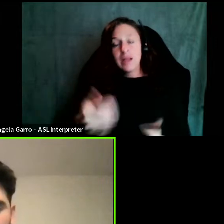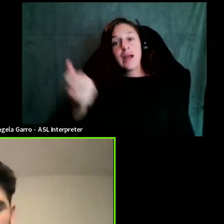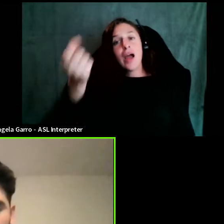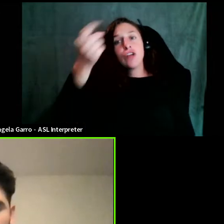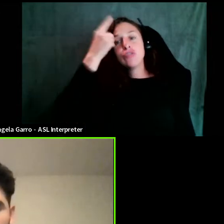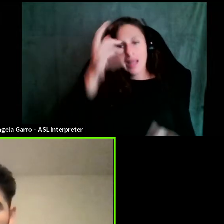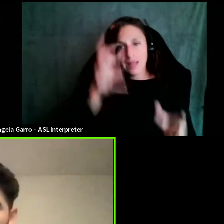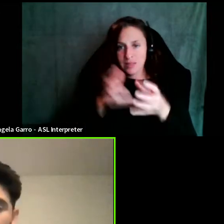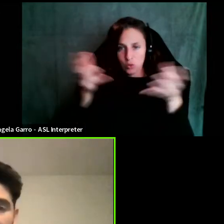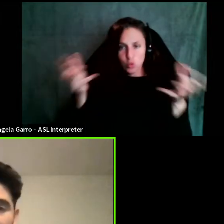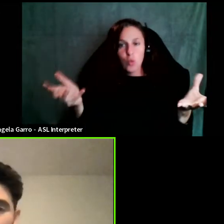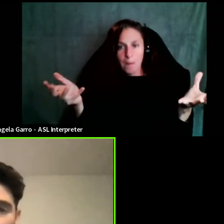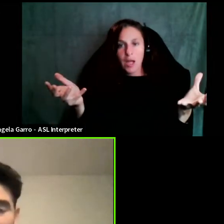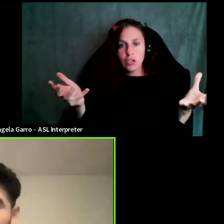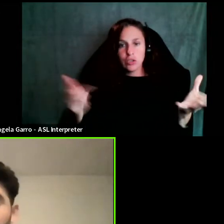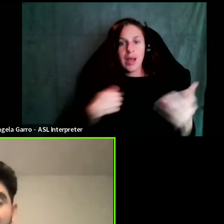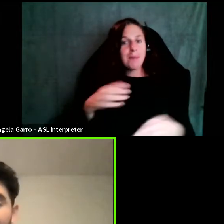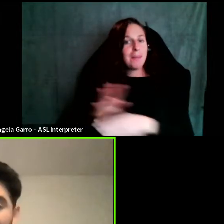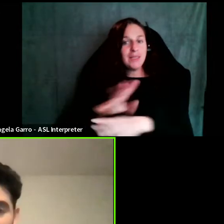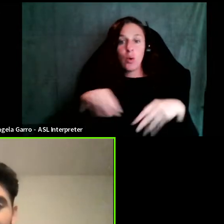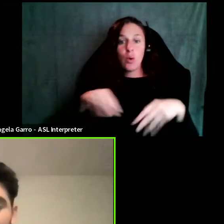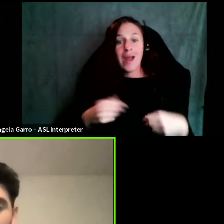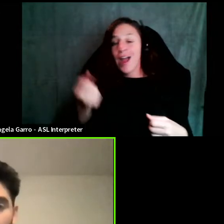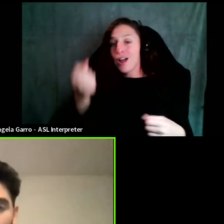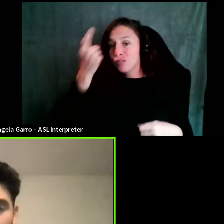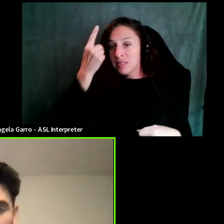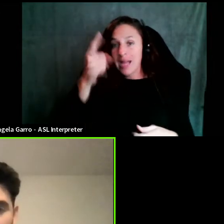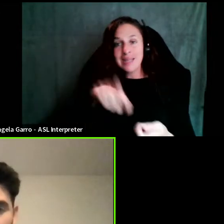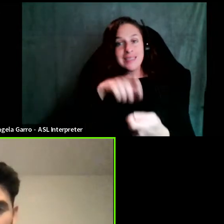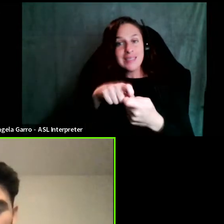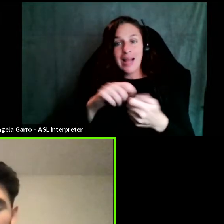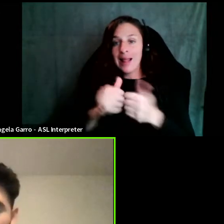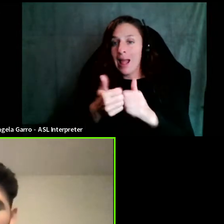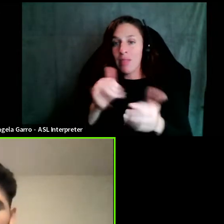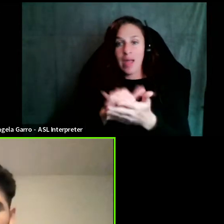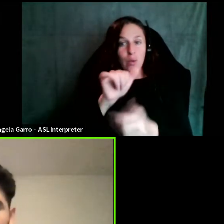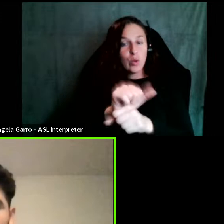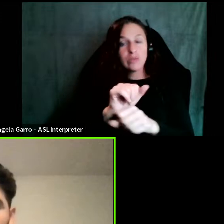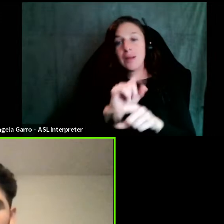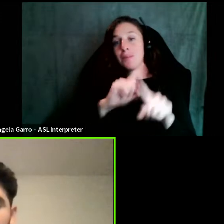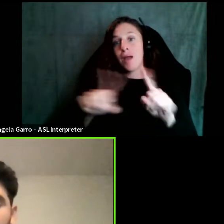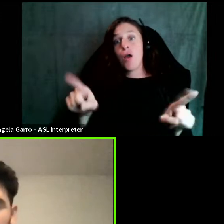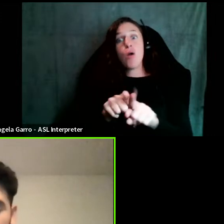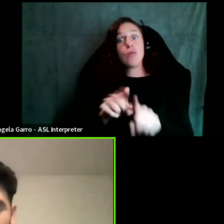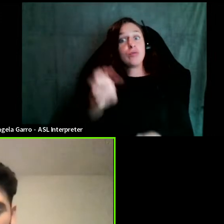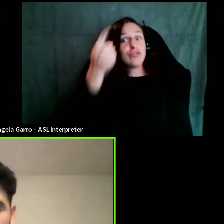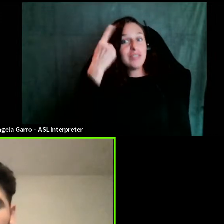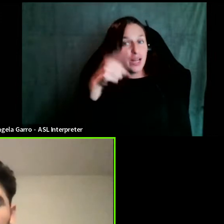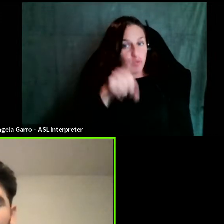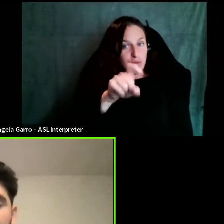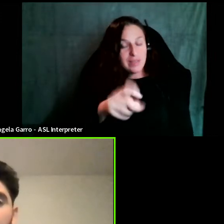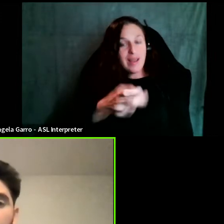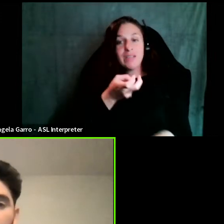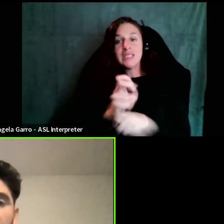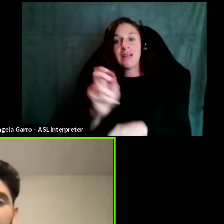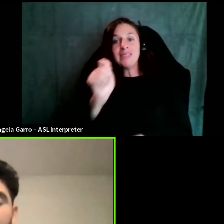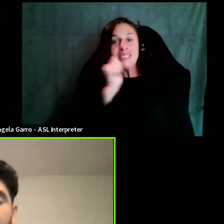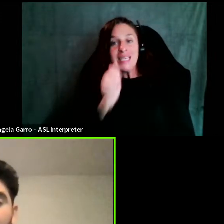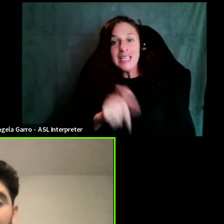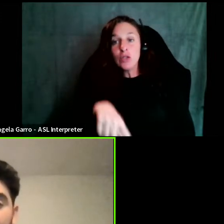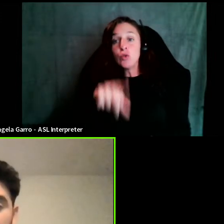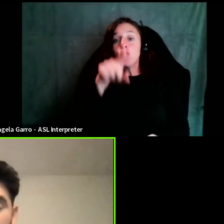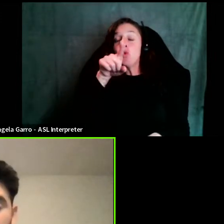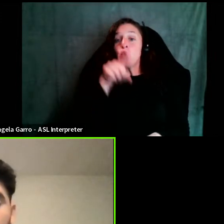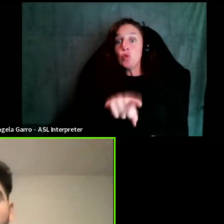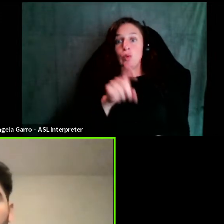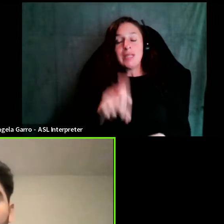too much. I'm a business owner and I understand exactly how it works. But I also understand you guys need to have tough skin and you guys need to introduce the things